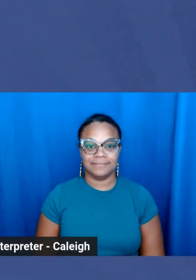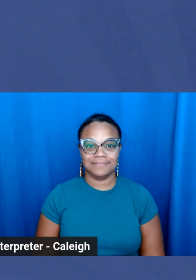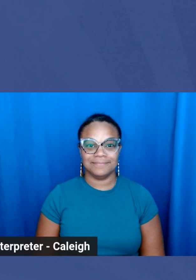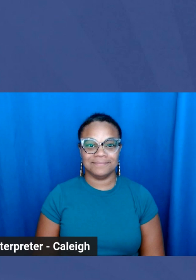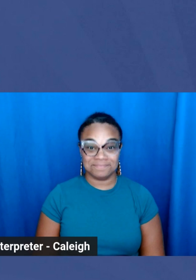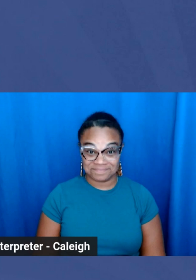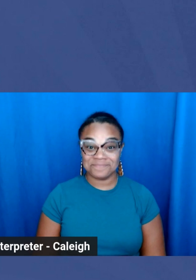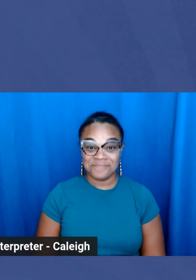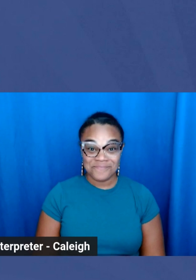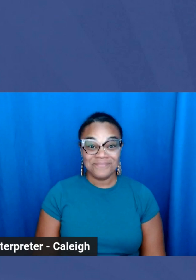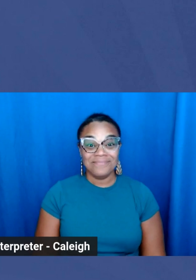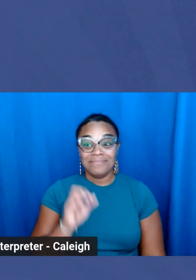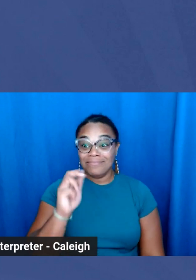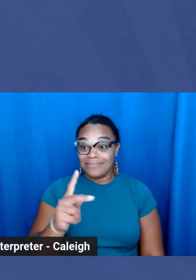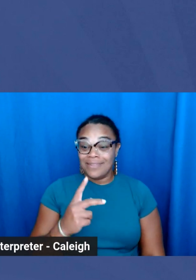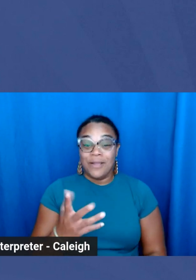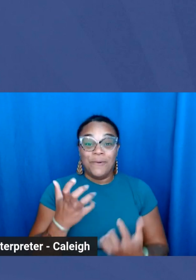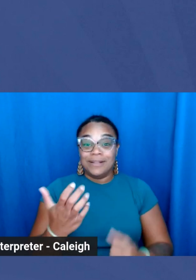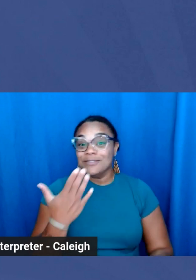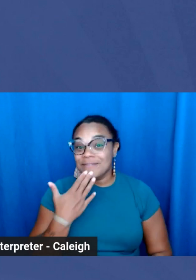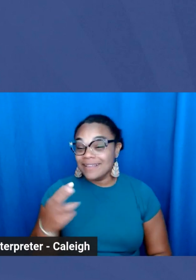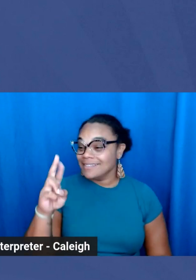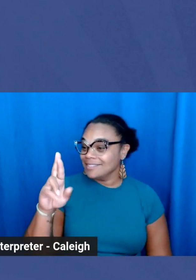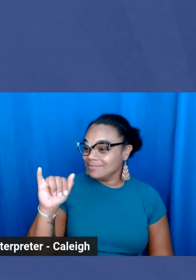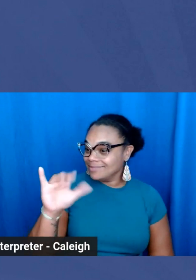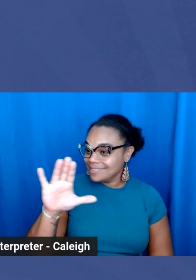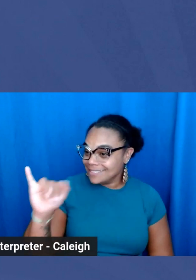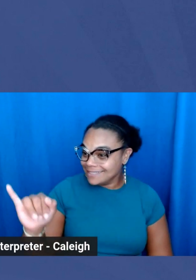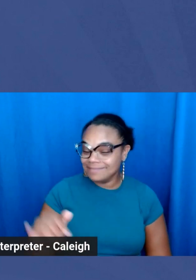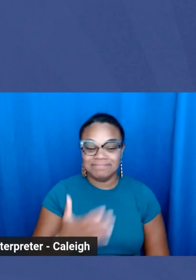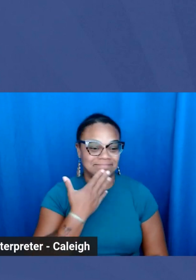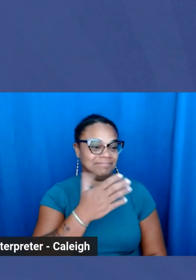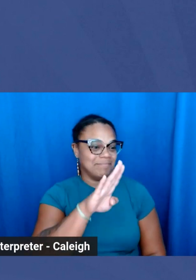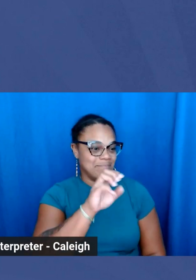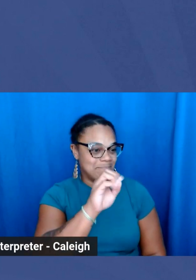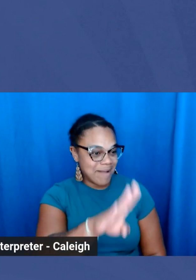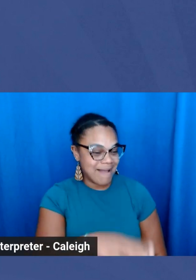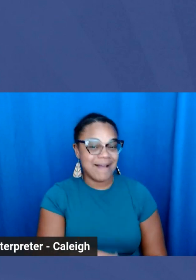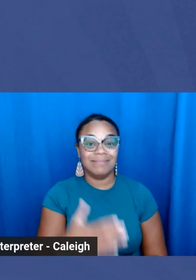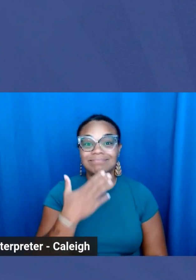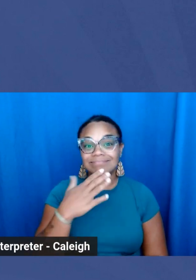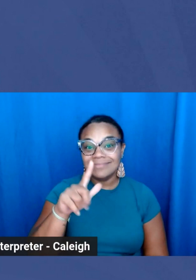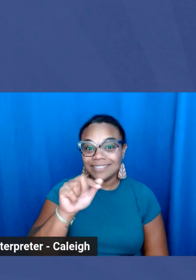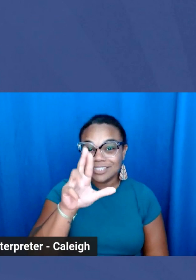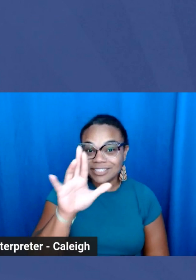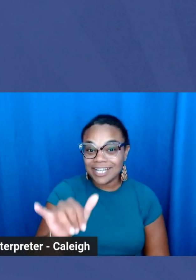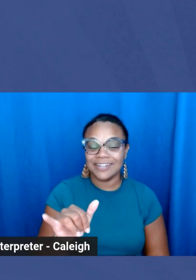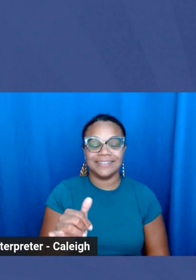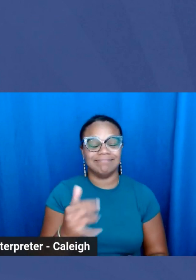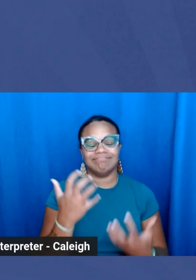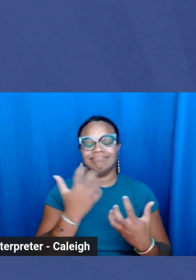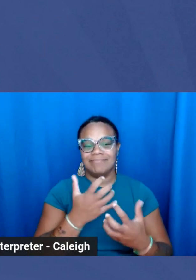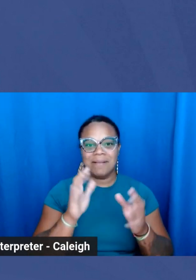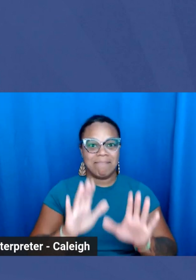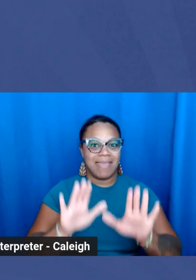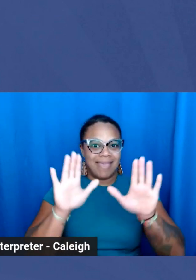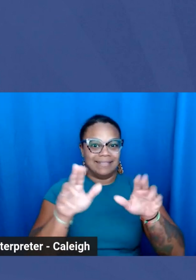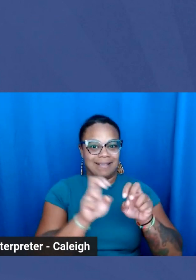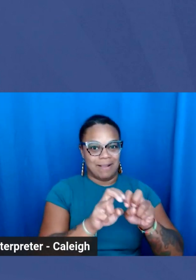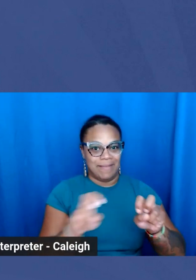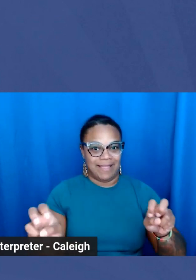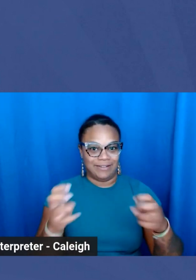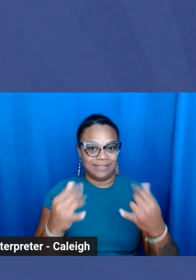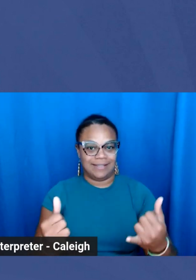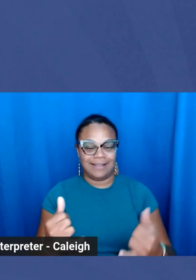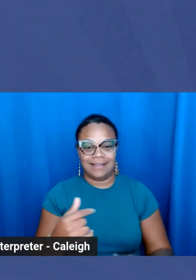All right. Well, I want to thank Ricky and Bob and Larry for this amazing panel today. I know I always